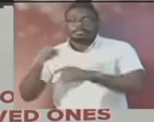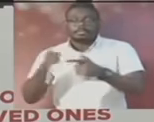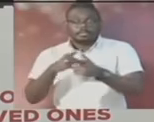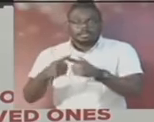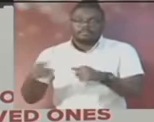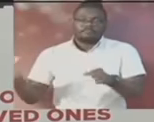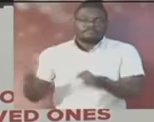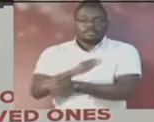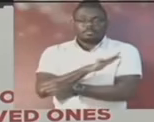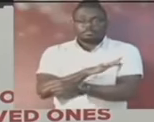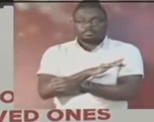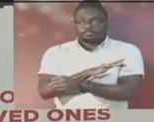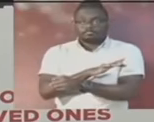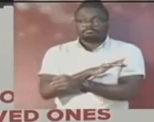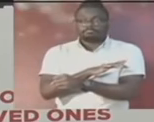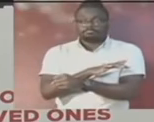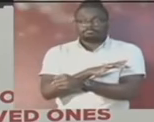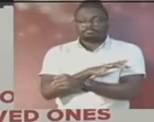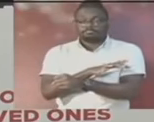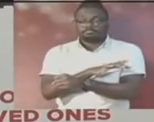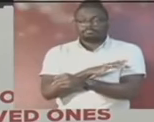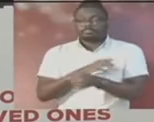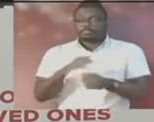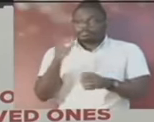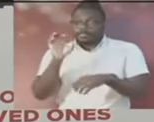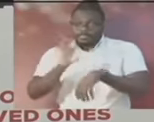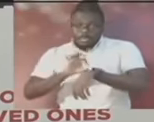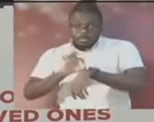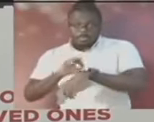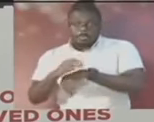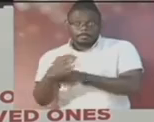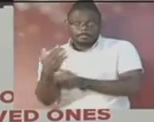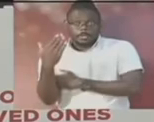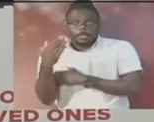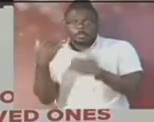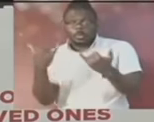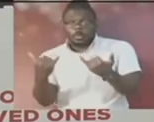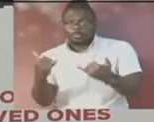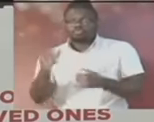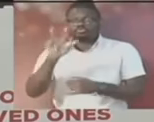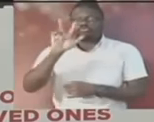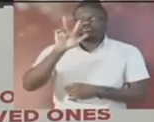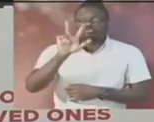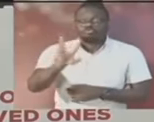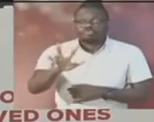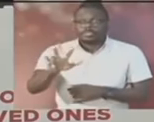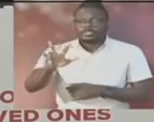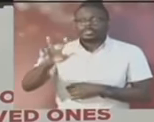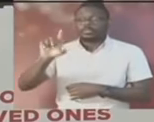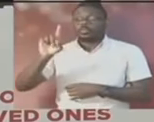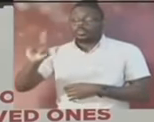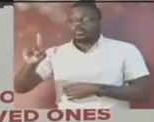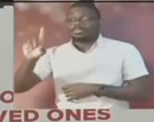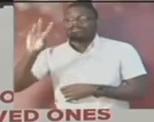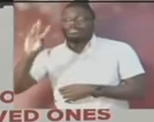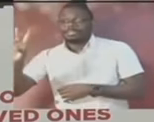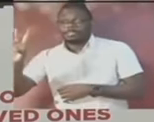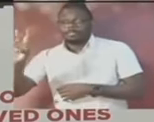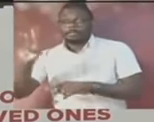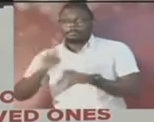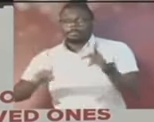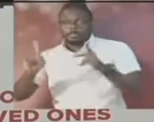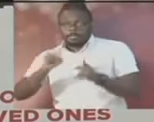morning, there are 316 patients in hospital, and this represents a significant increase from the